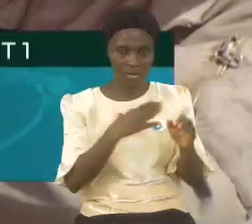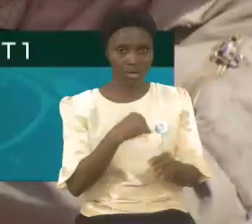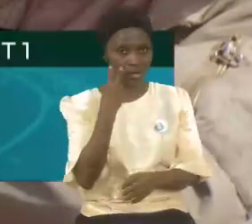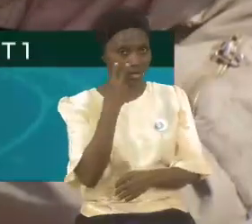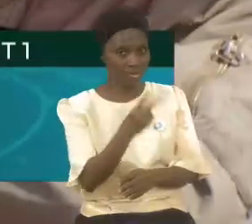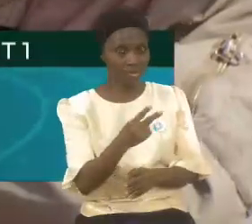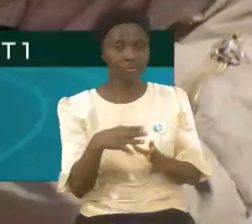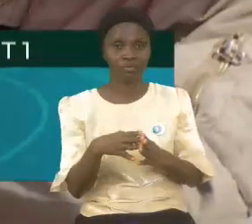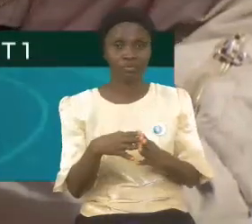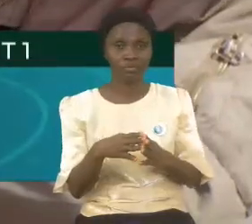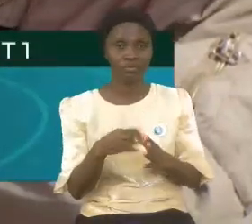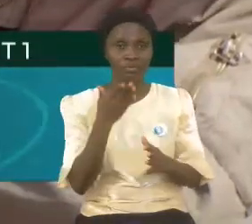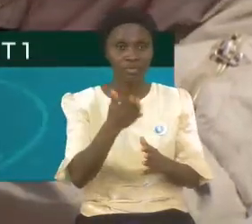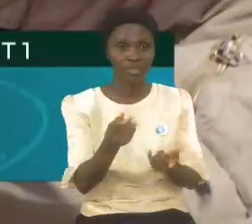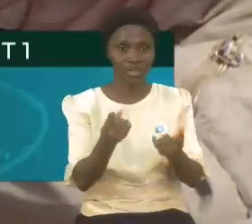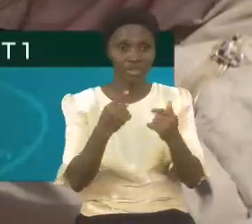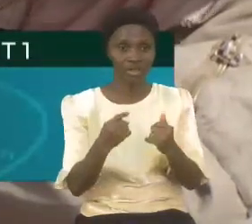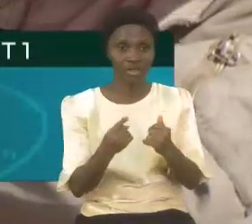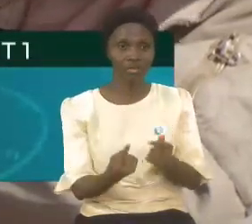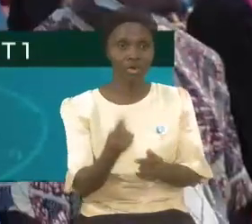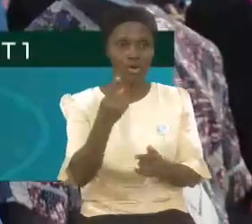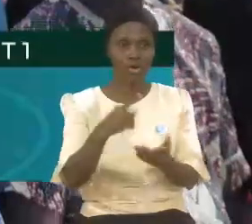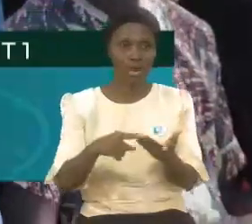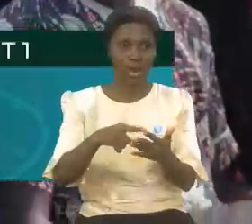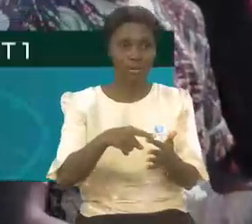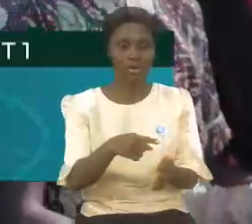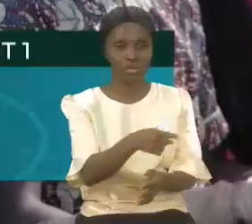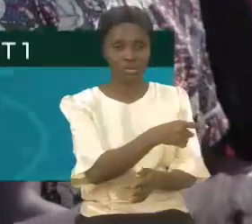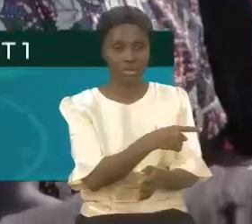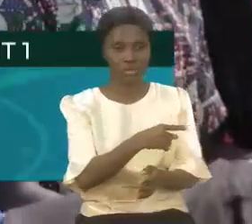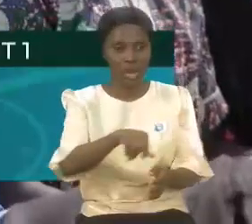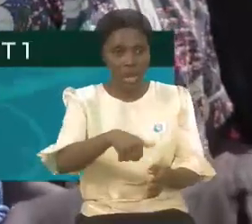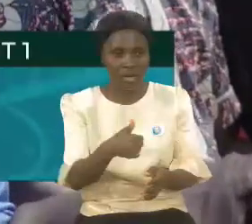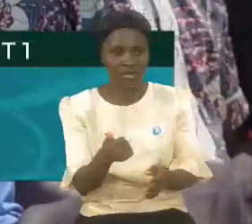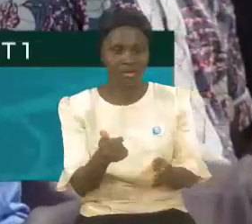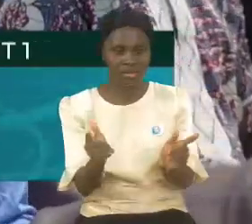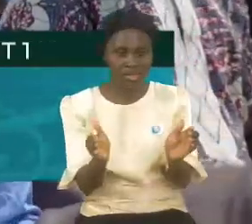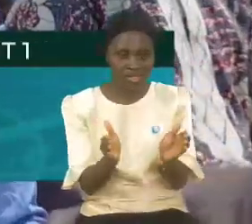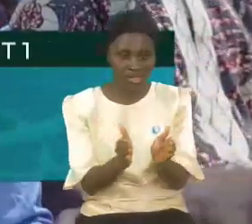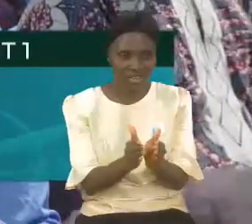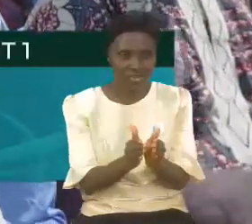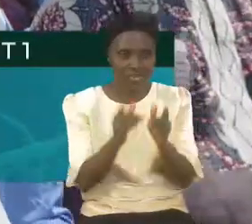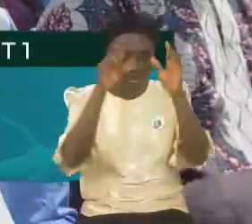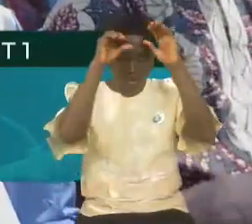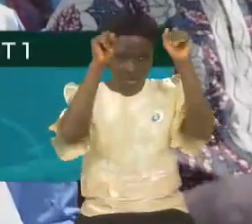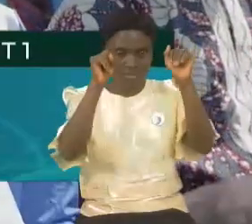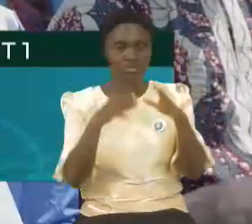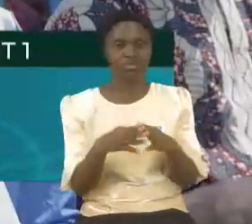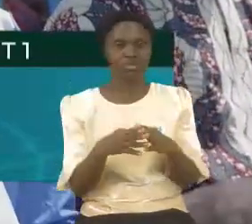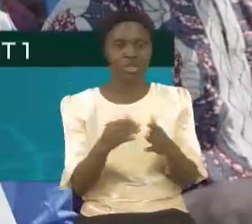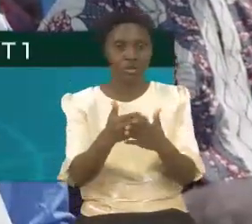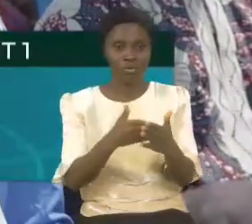came up among them another little horn, that's the Antichrist, before